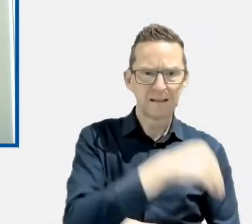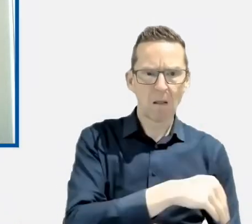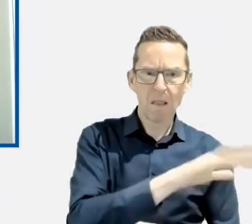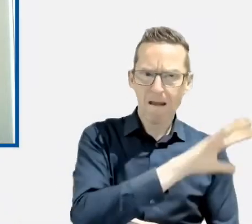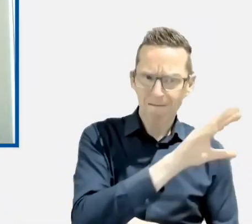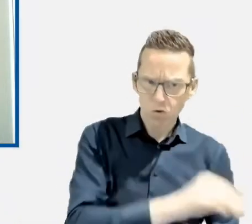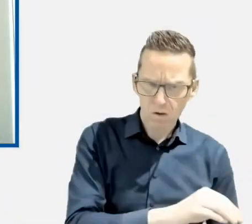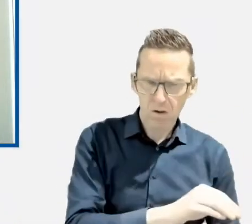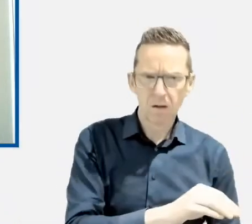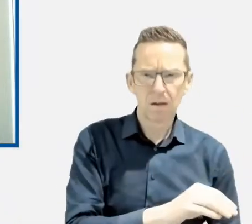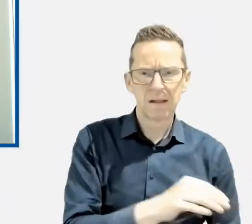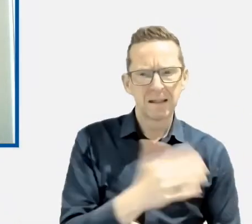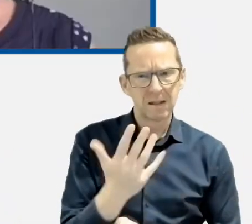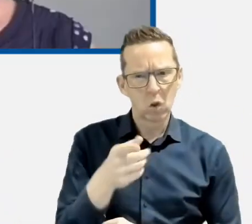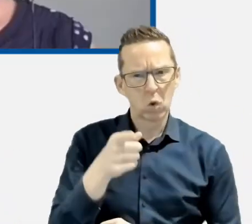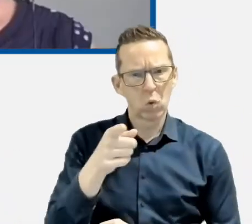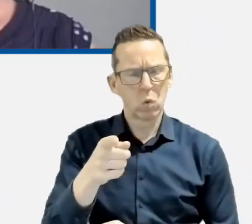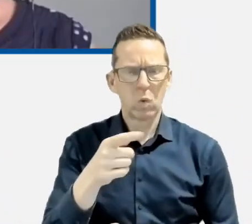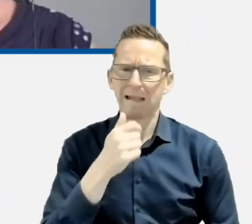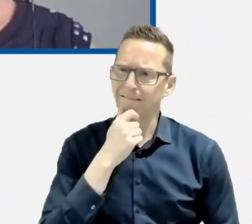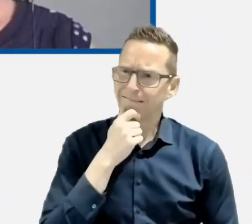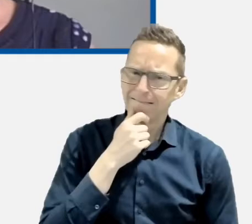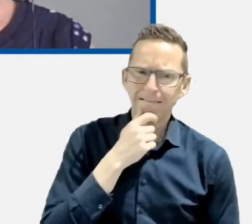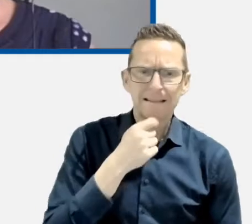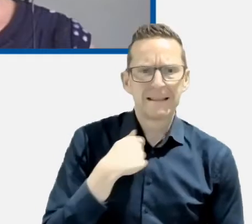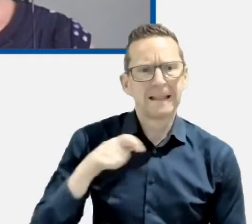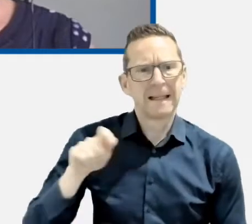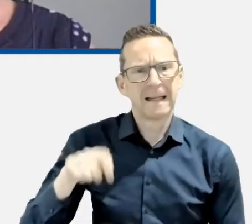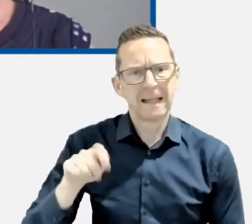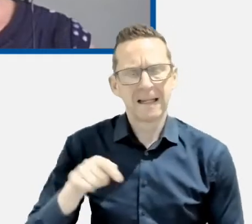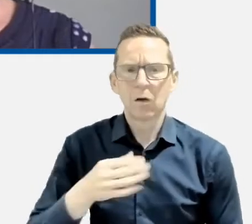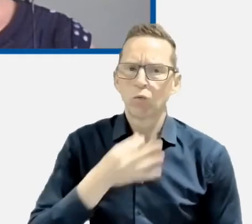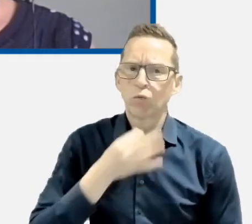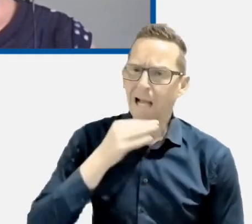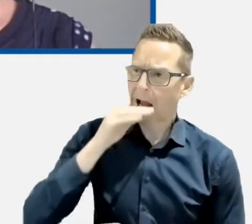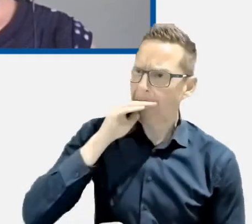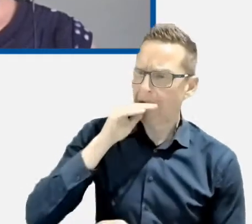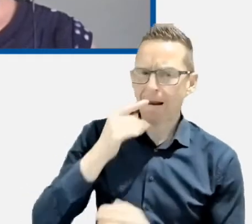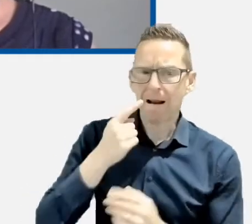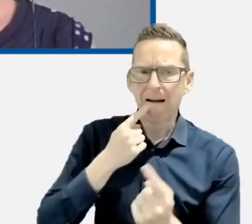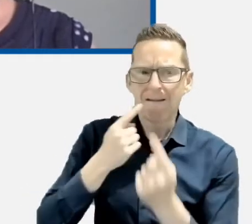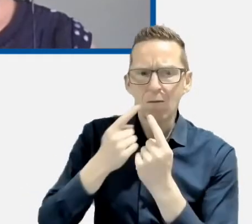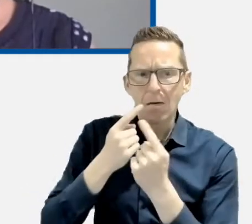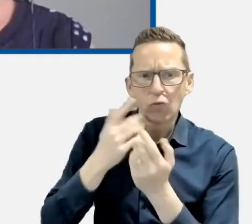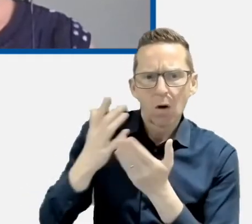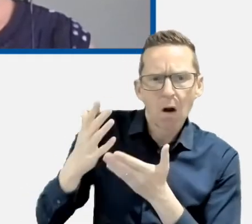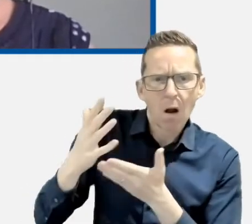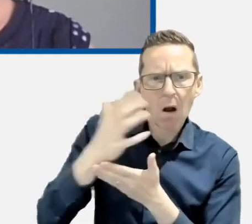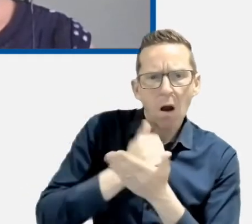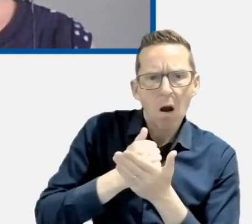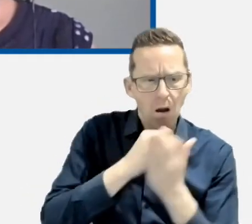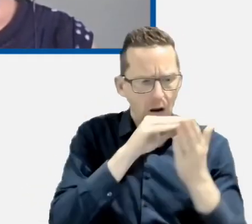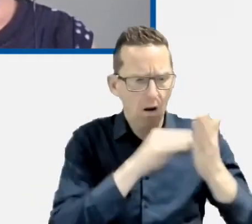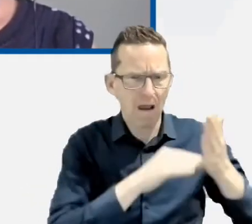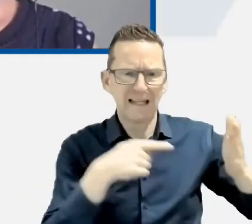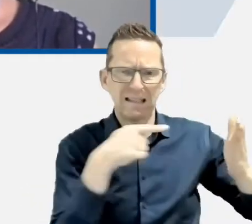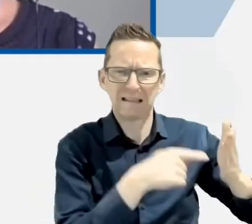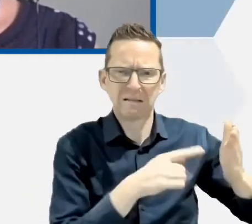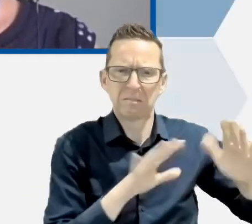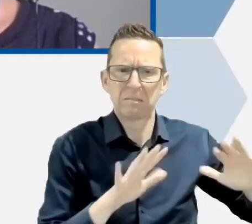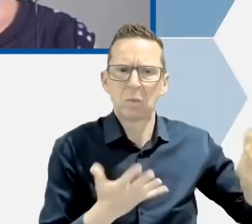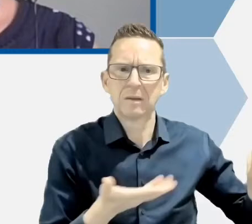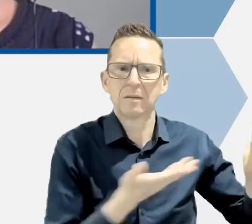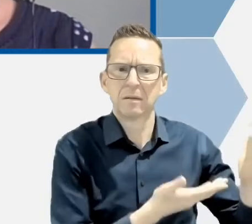by humanitarian actors? In this case, maybe from my limited understanding, we're talking of maybe